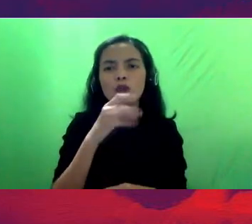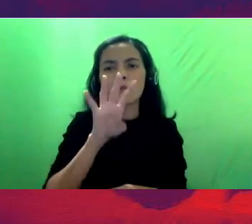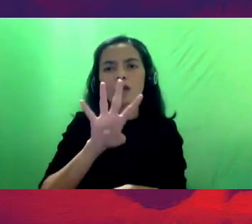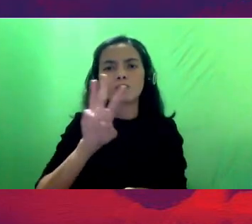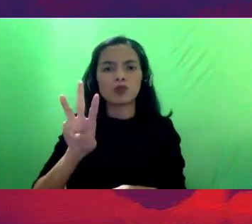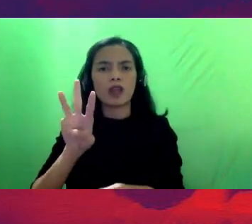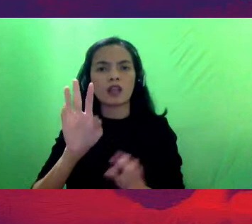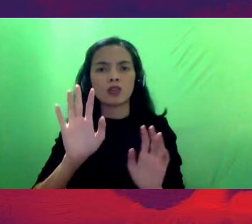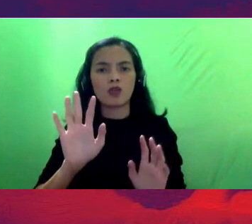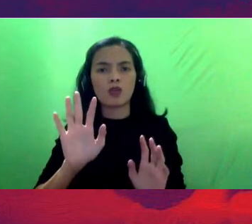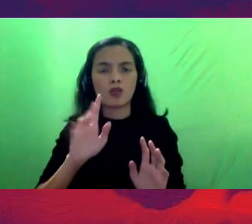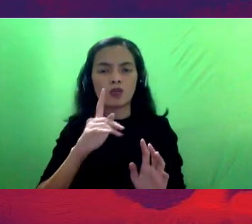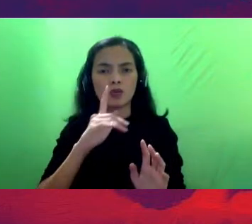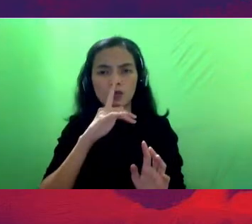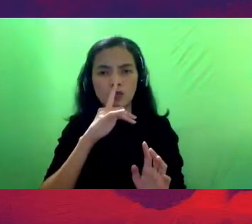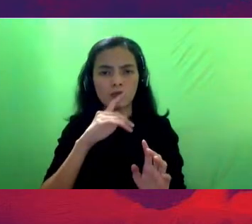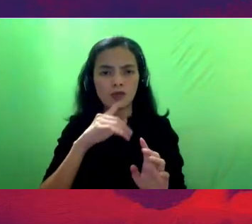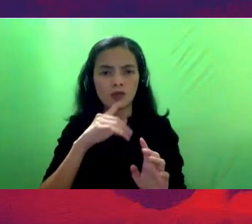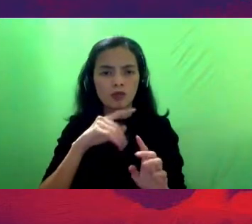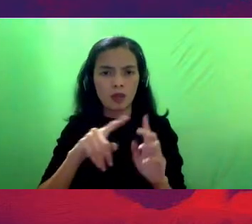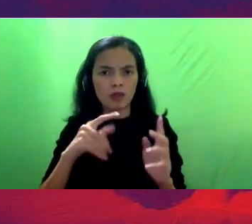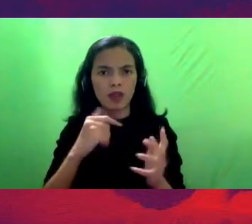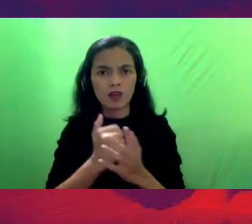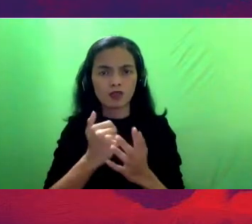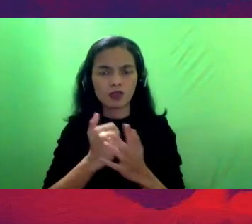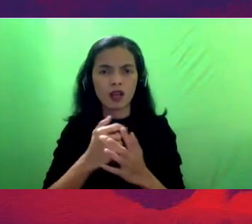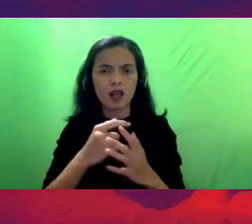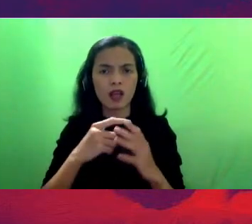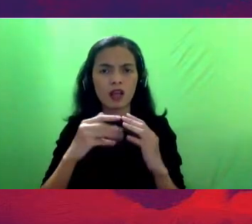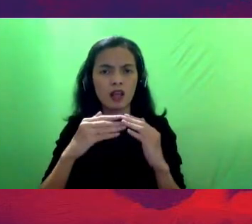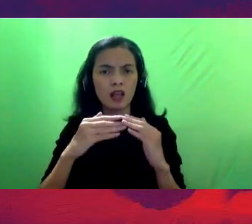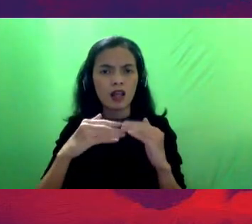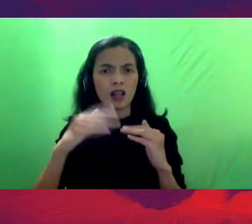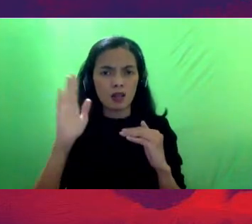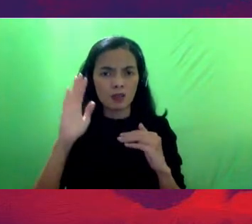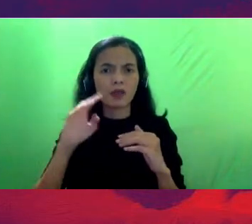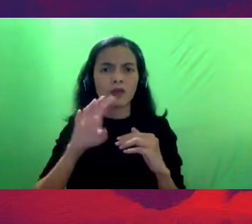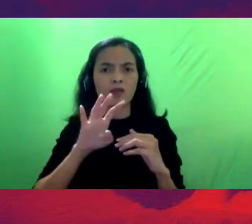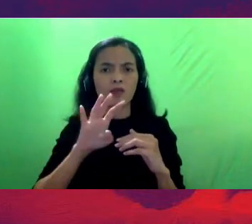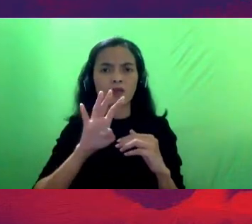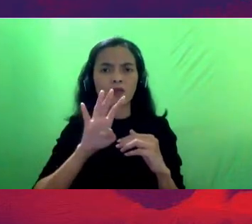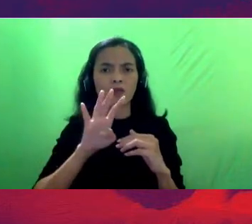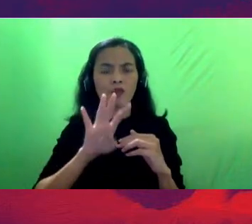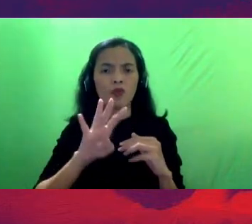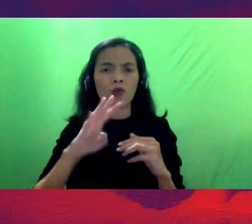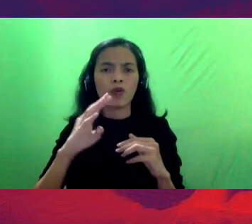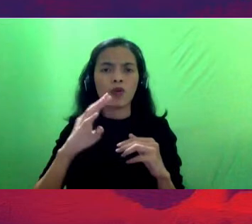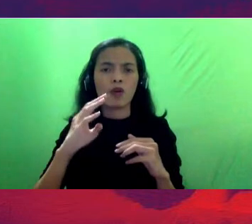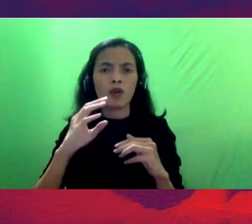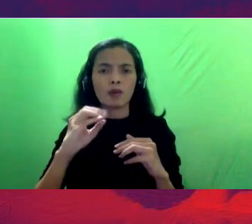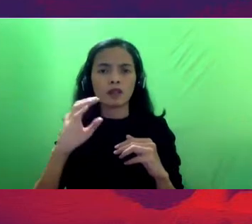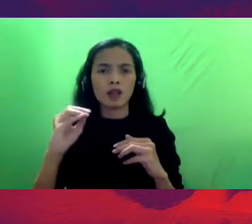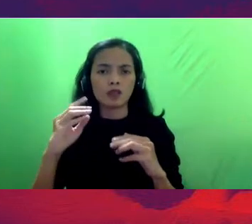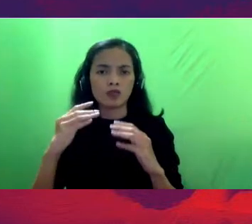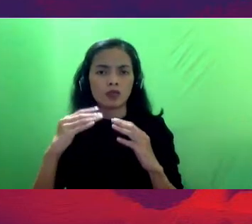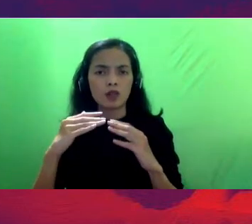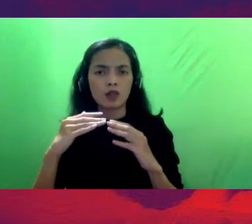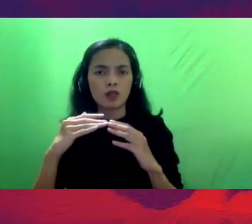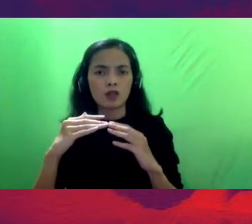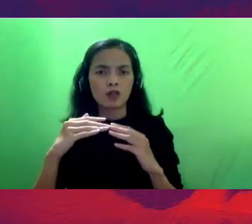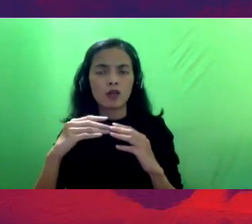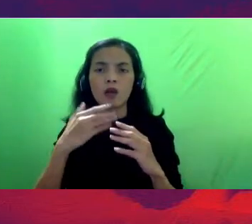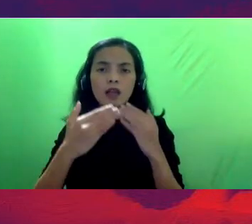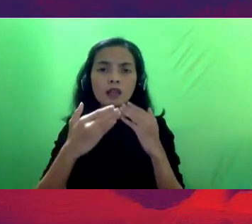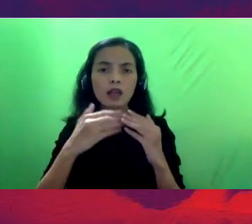fraction when you compare to consumption surveys, where you will need to have about 450 to 1,000 plus questions in the